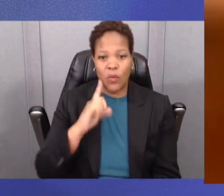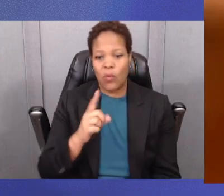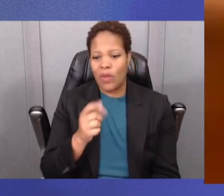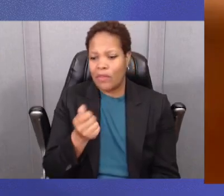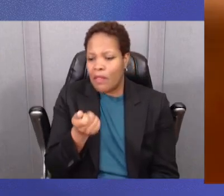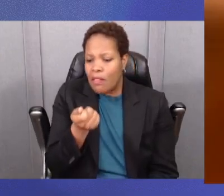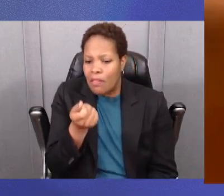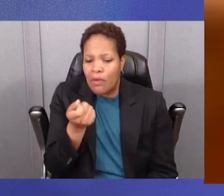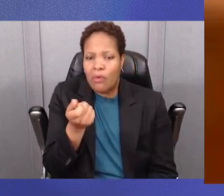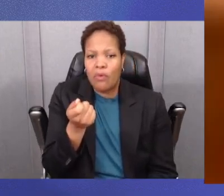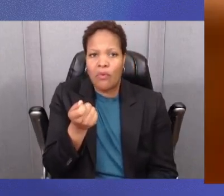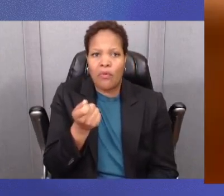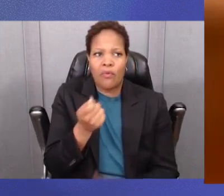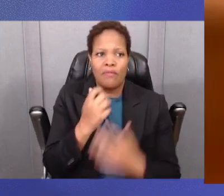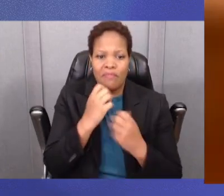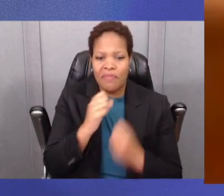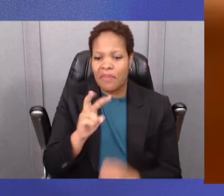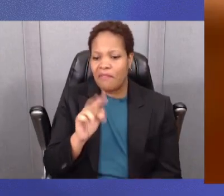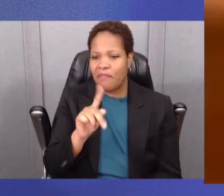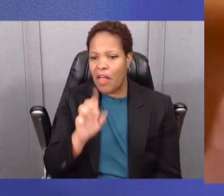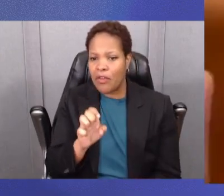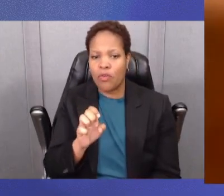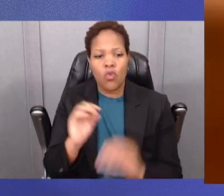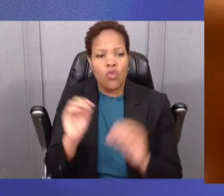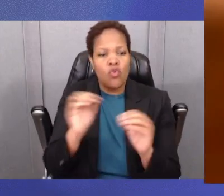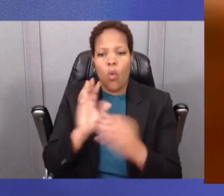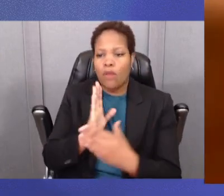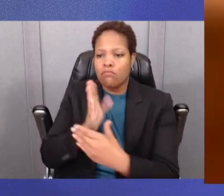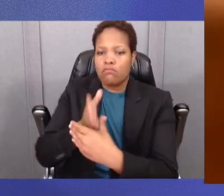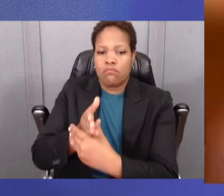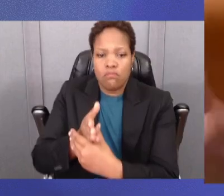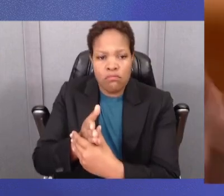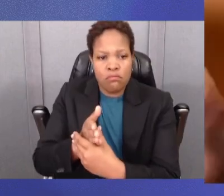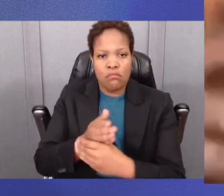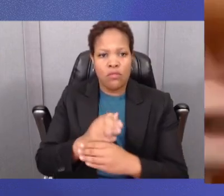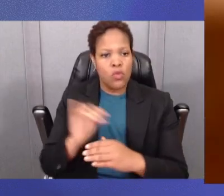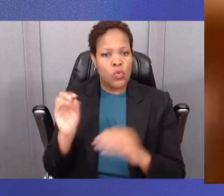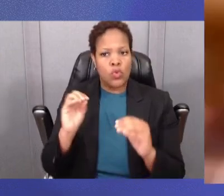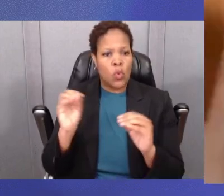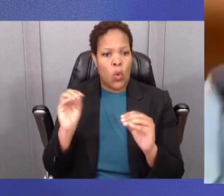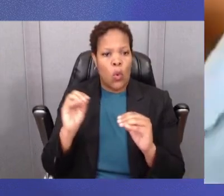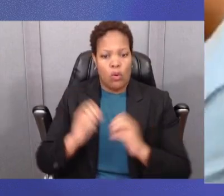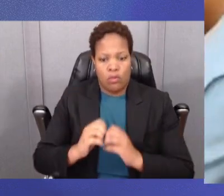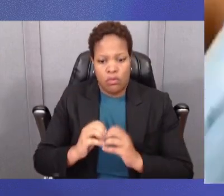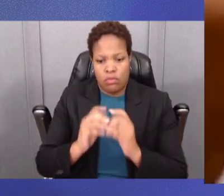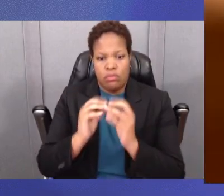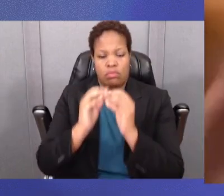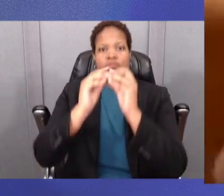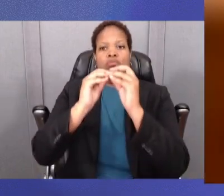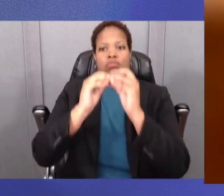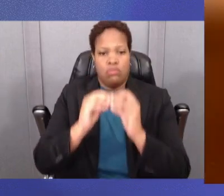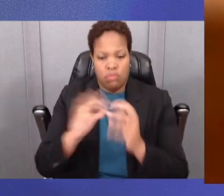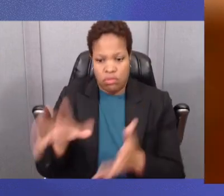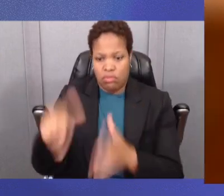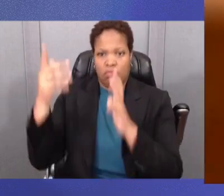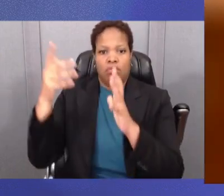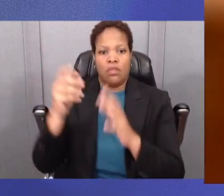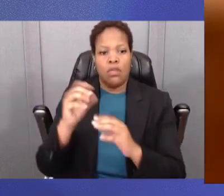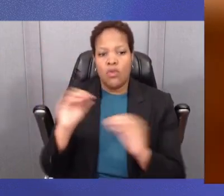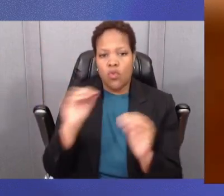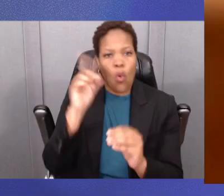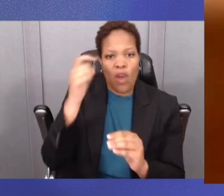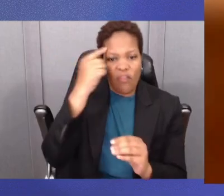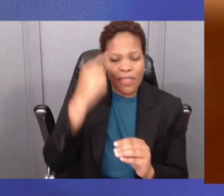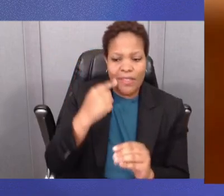system. Nobody's stopping them. There's no uprising of anybody, physicians, governments, anybody to say, no, you can't do that. This is a